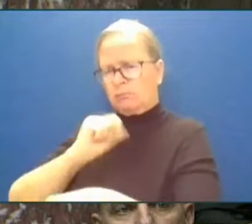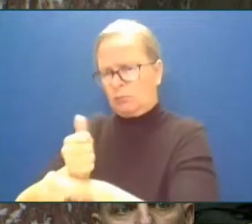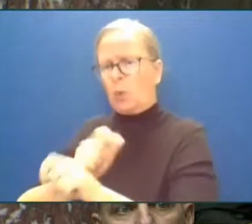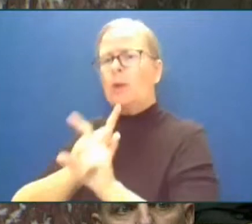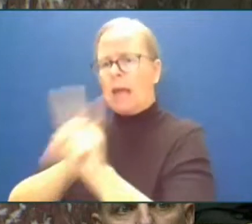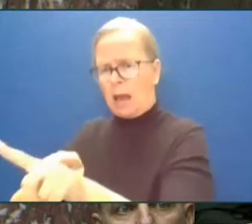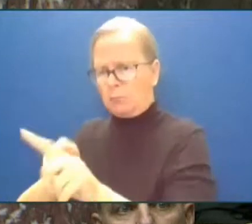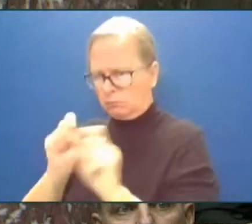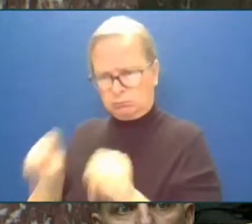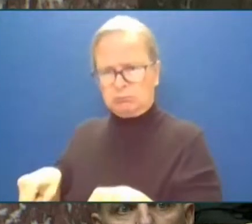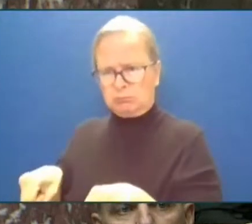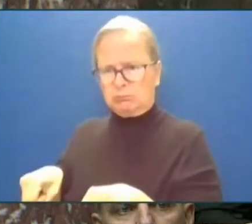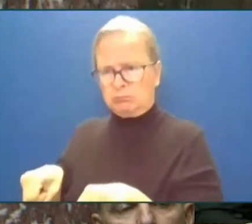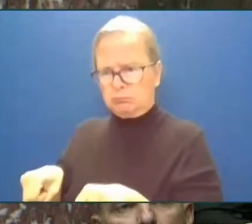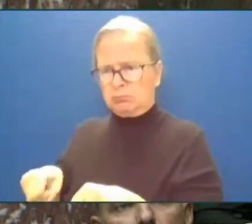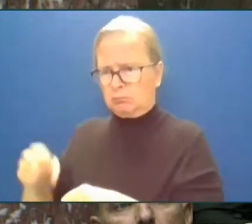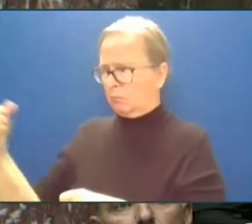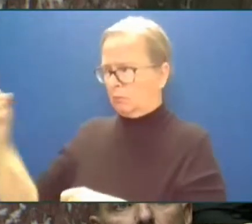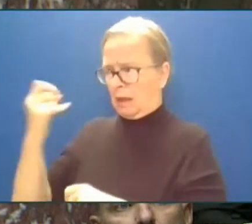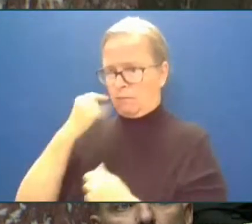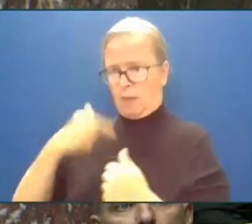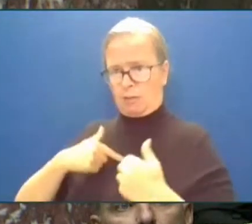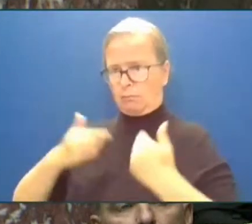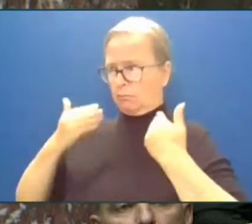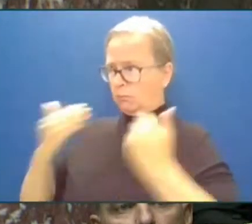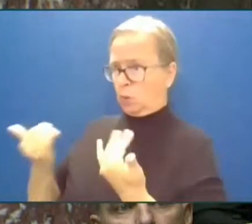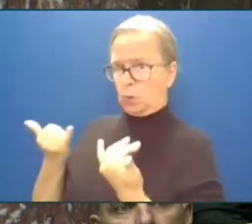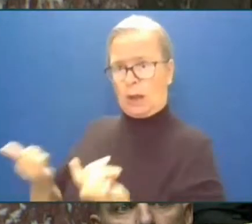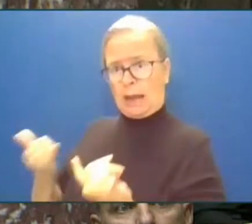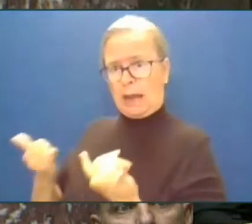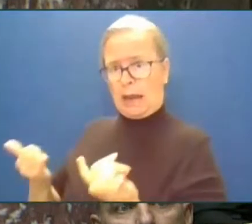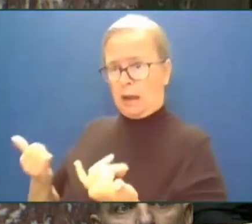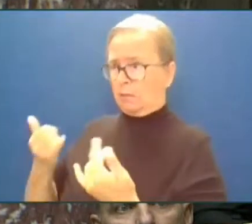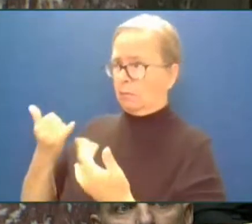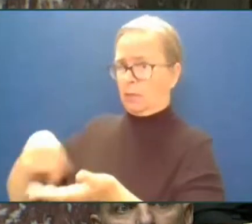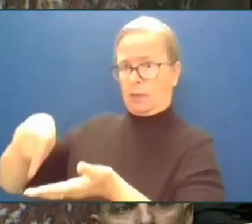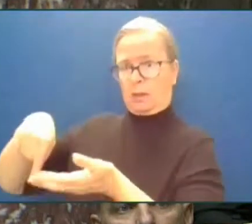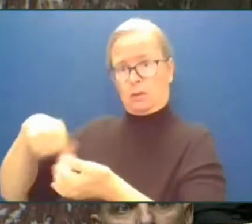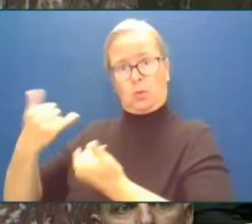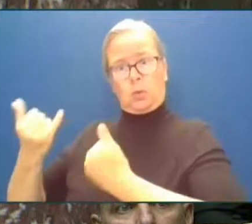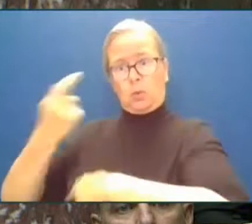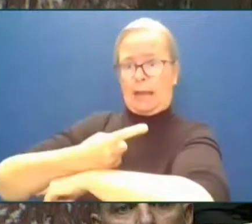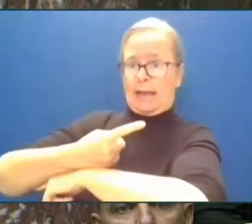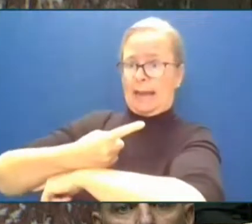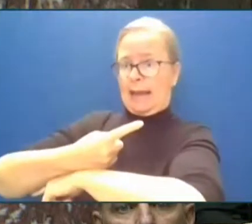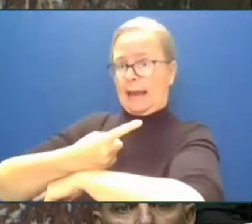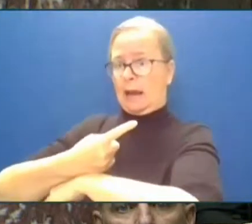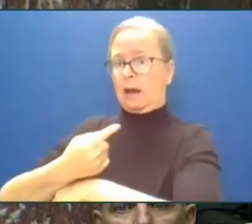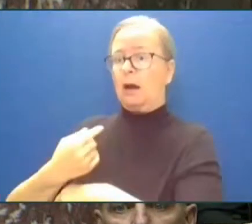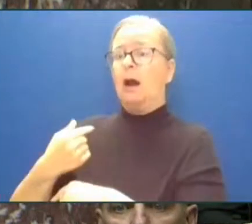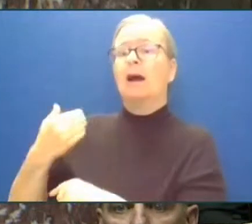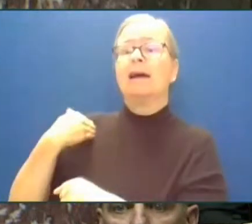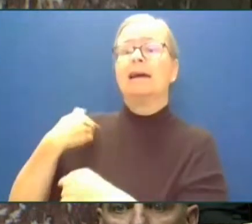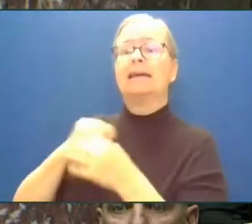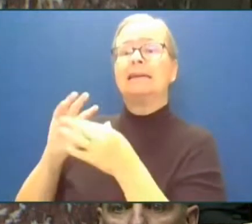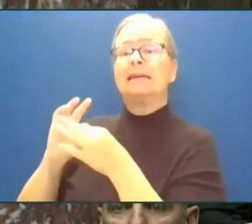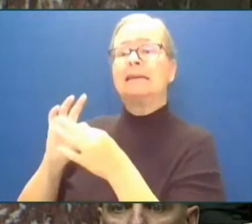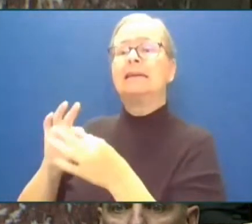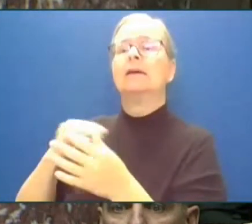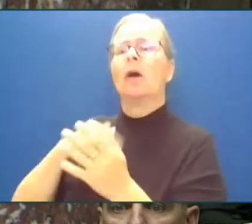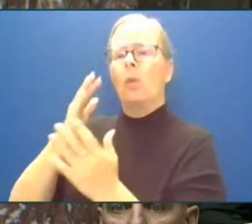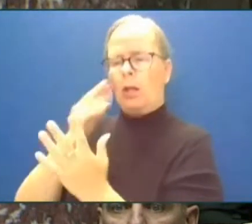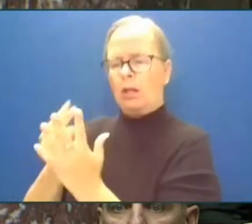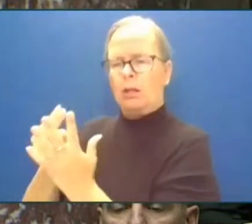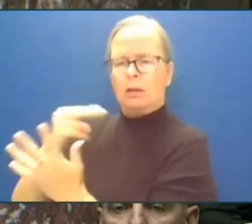Speaker, my answer remains, as I said in the last intervention, I will examine that and all opportunities to see if that would make a difference,